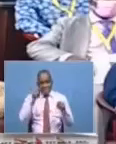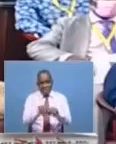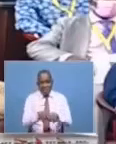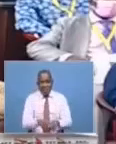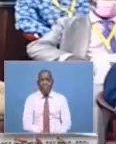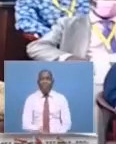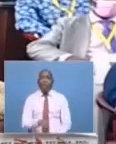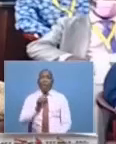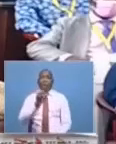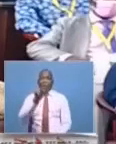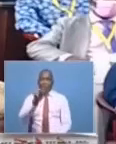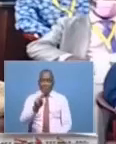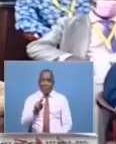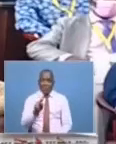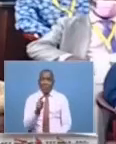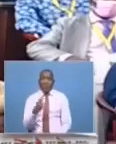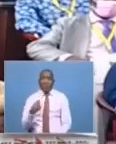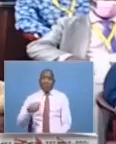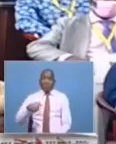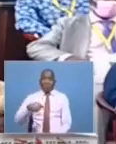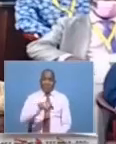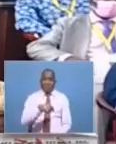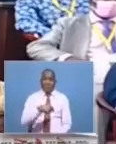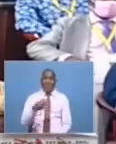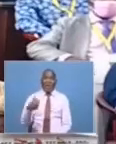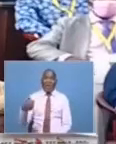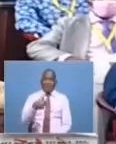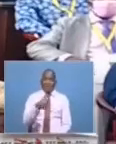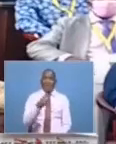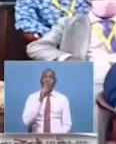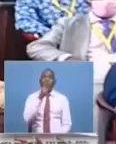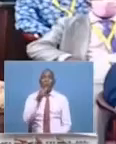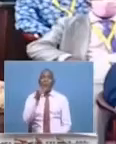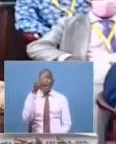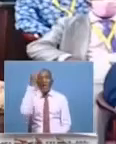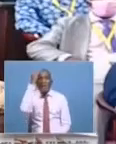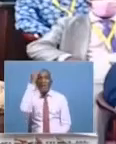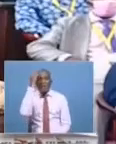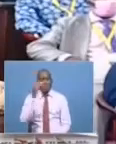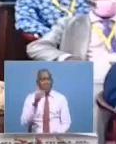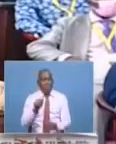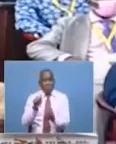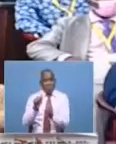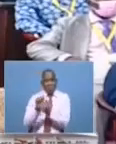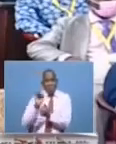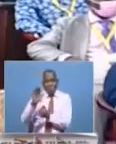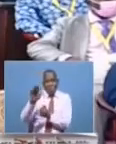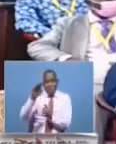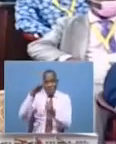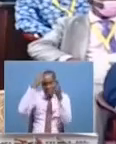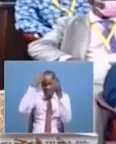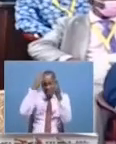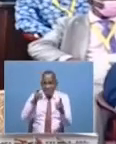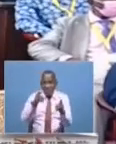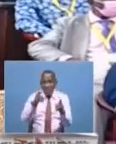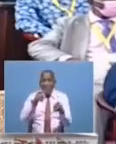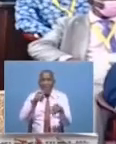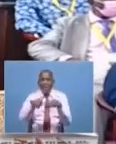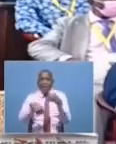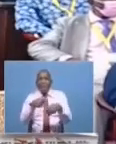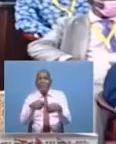And my lords, we are perfectly familiar with rules about